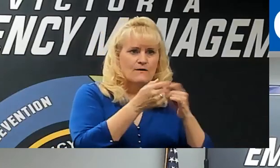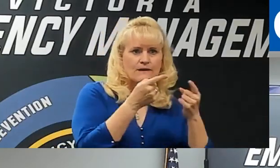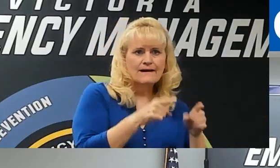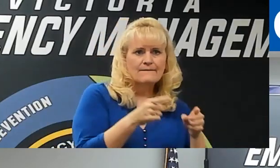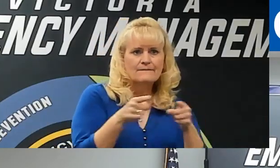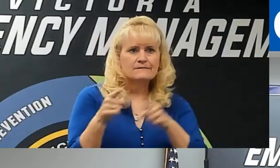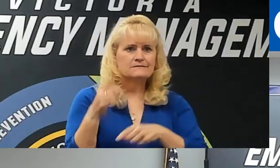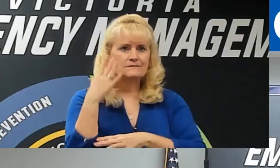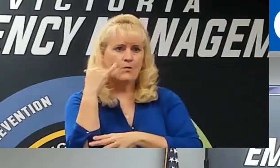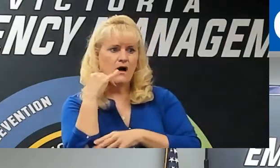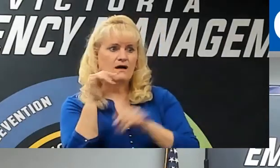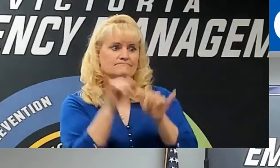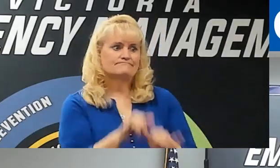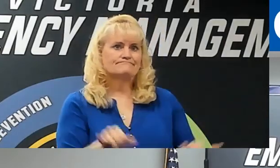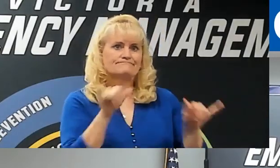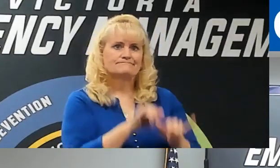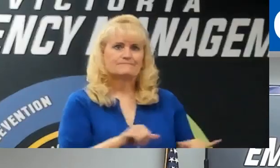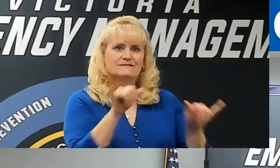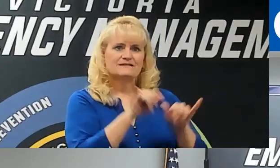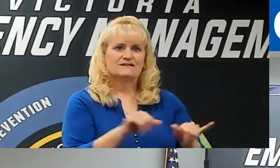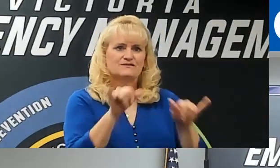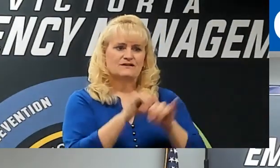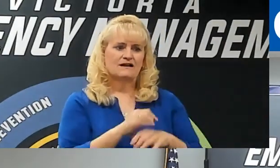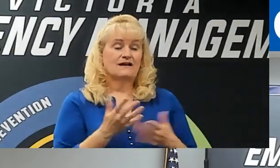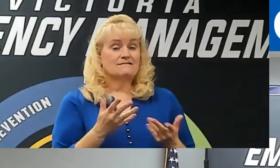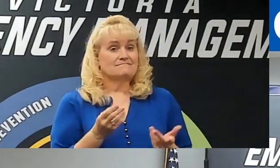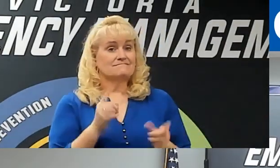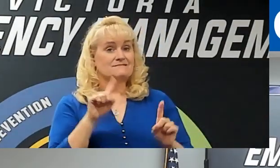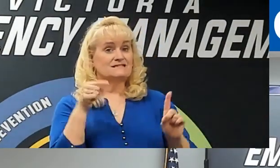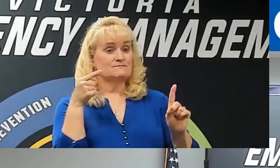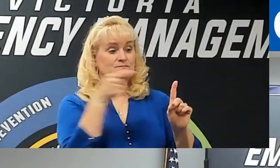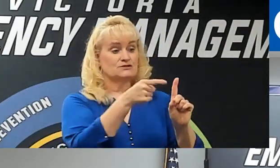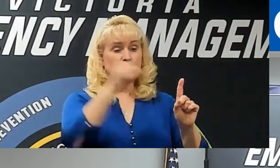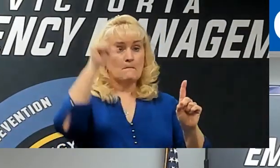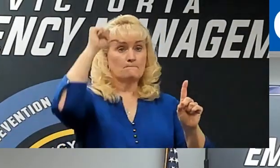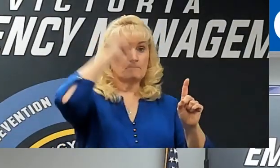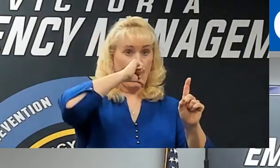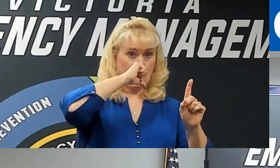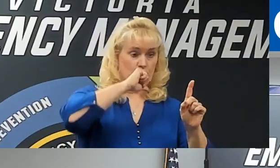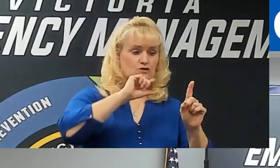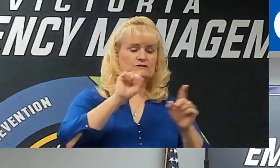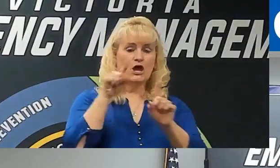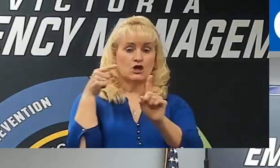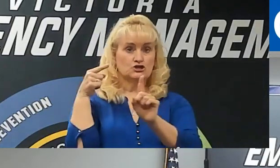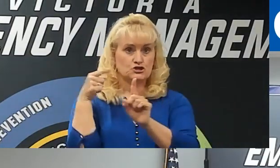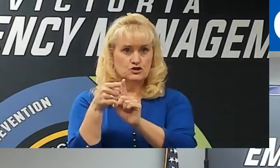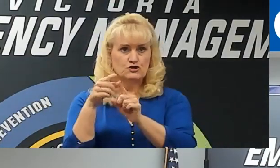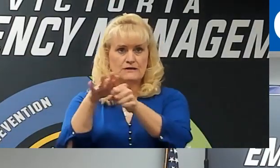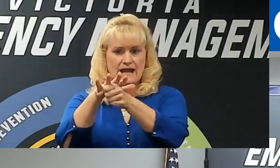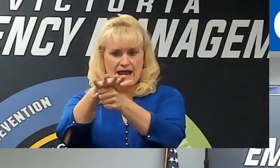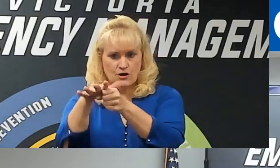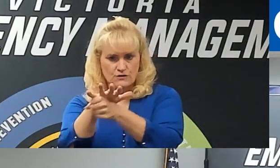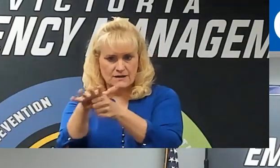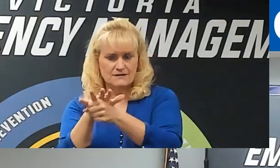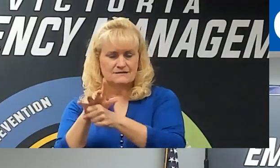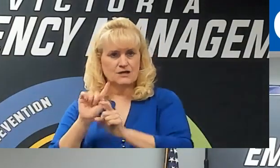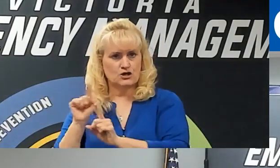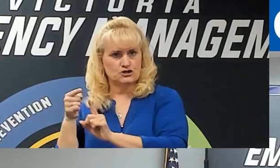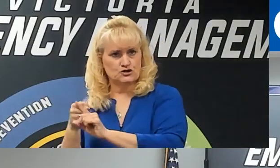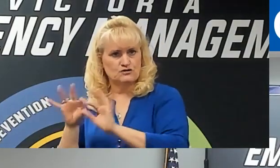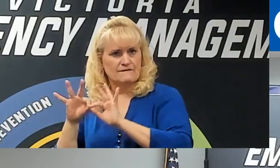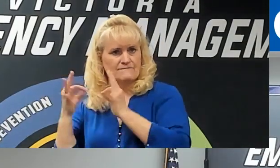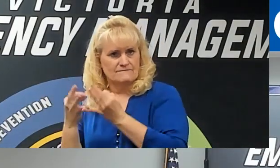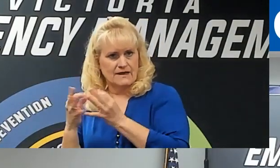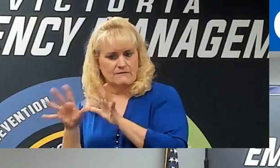denominators. And, I could tell you that there are certain bars that there have been a lot of cases from, and there are certain areas and there are certain family get-togethers. But that's